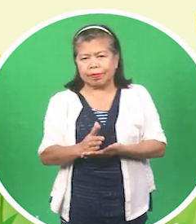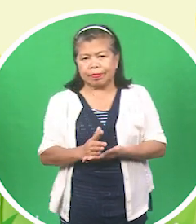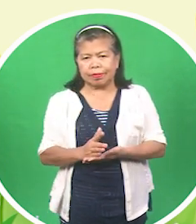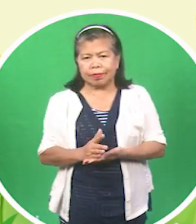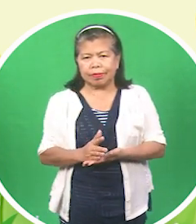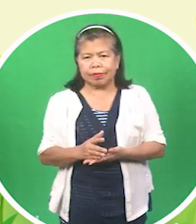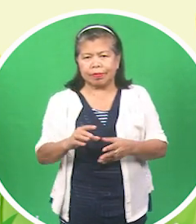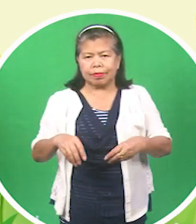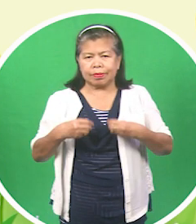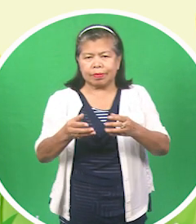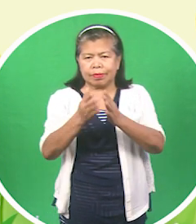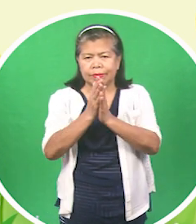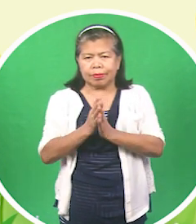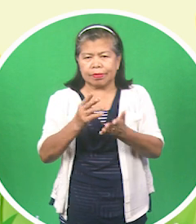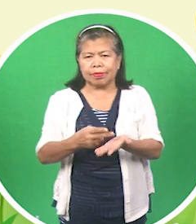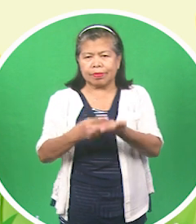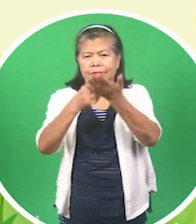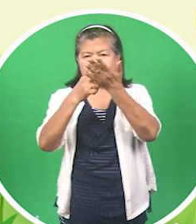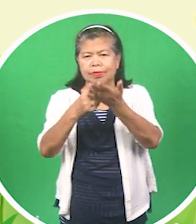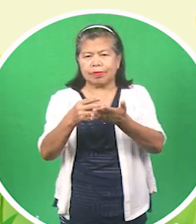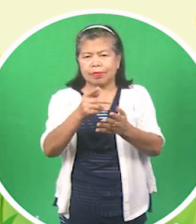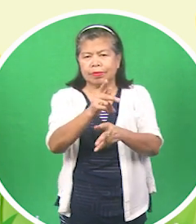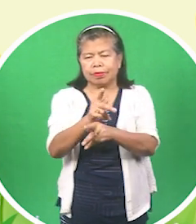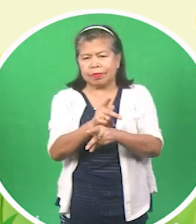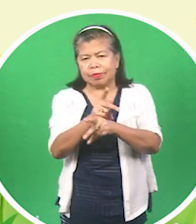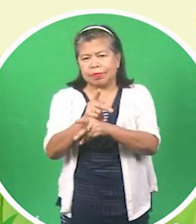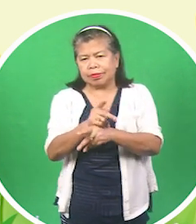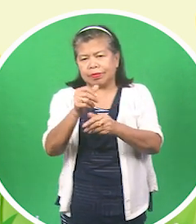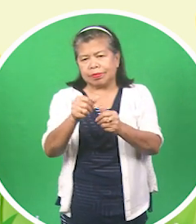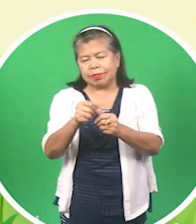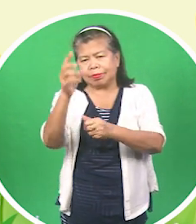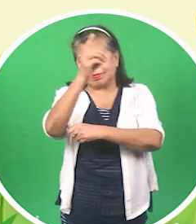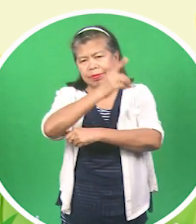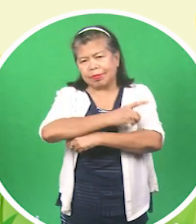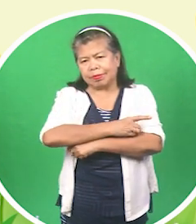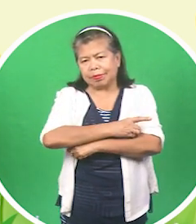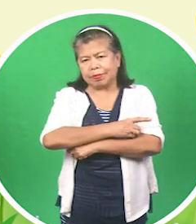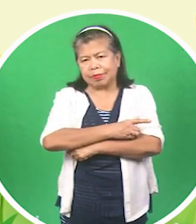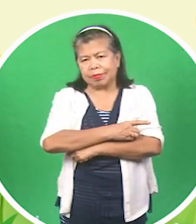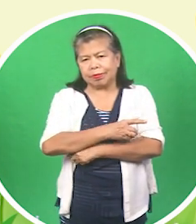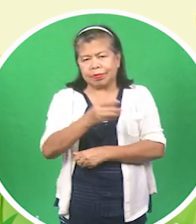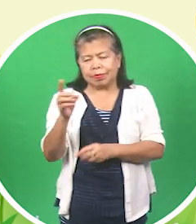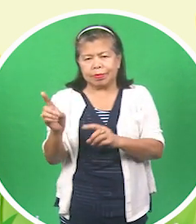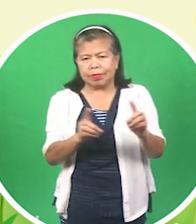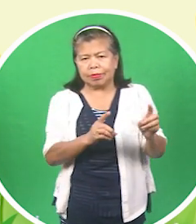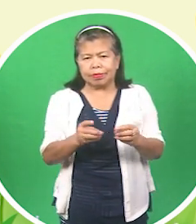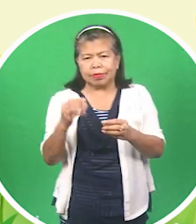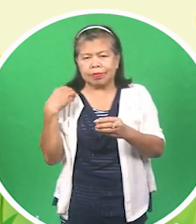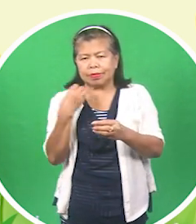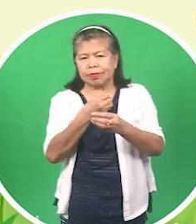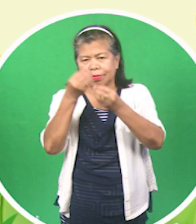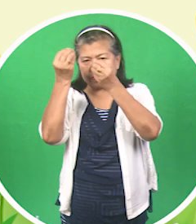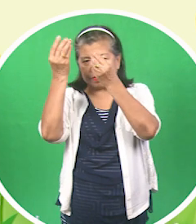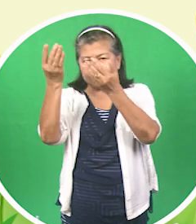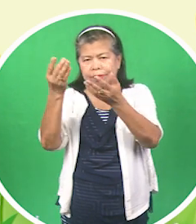sad. We can ask God for help and protection every day. Do you know the Our